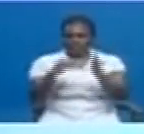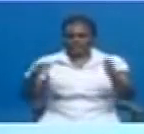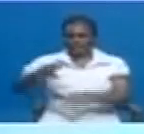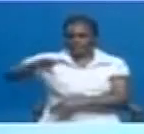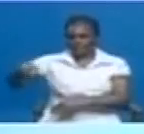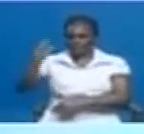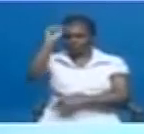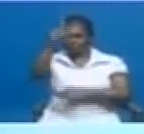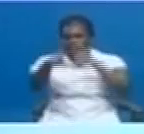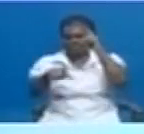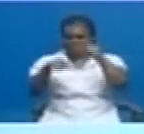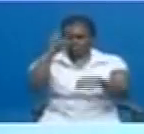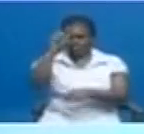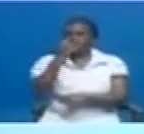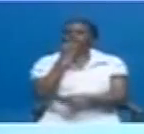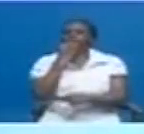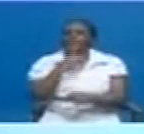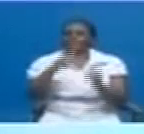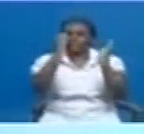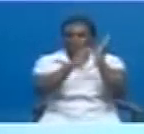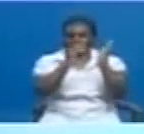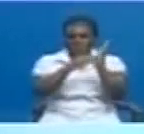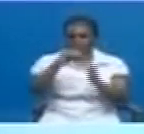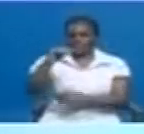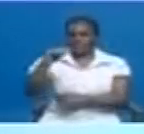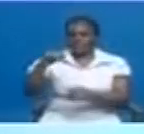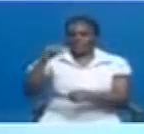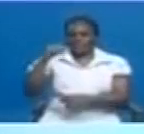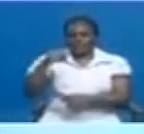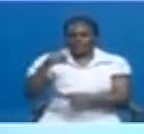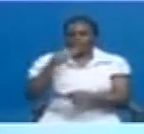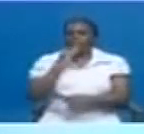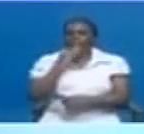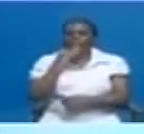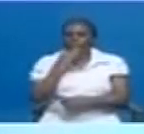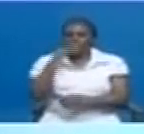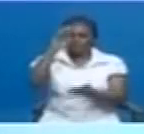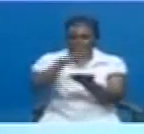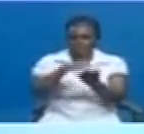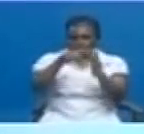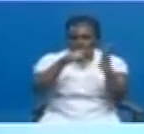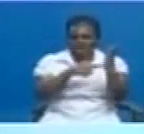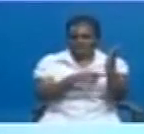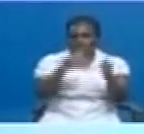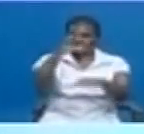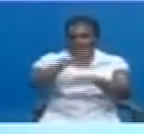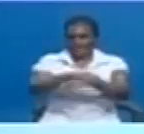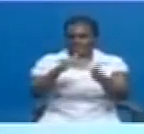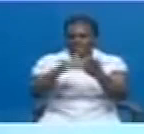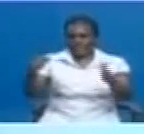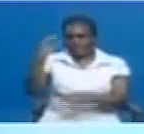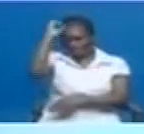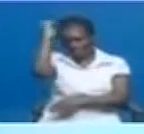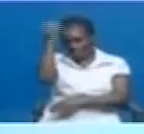Stars at the Kenyatta Stadium in Machakos. In Nairobi, AFC Leopards came from a goal down to earn a point against Bandari at the